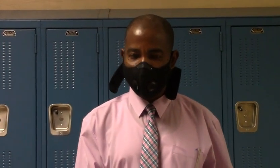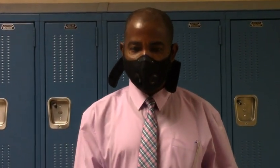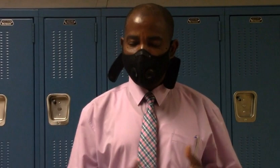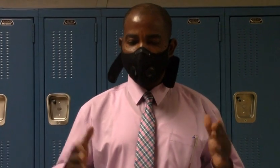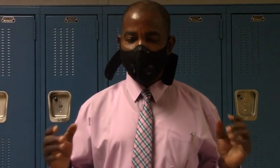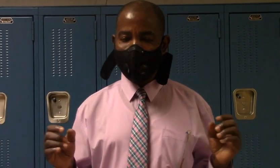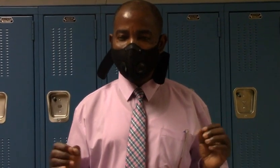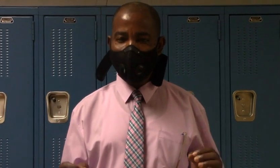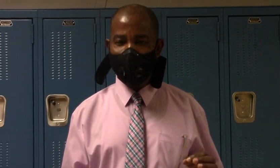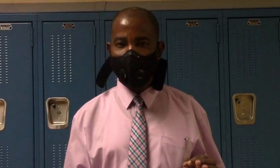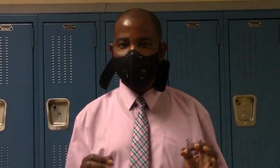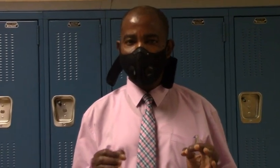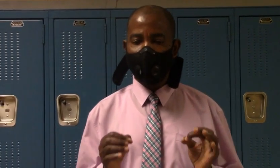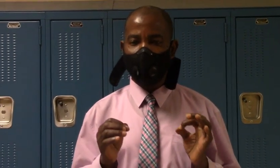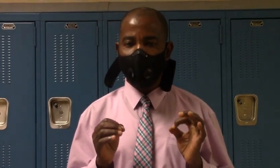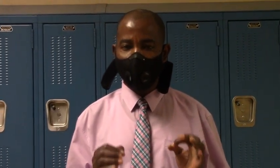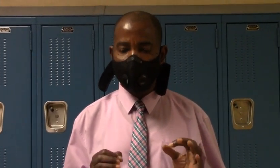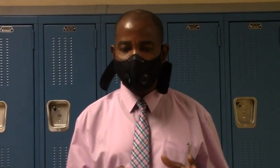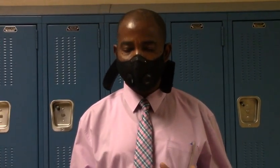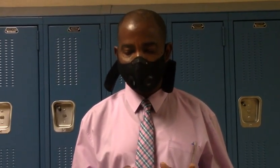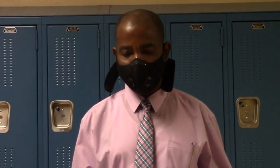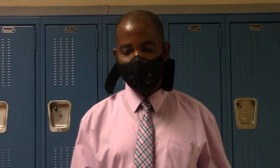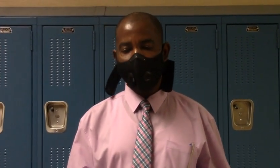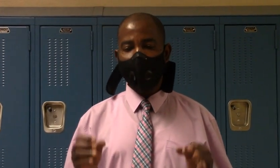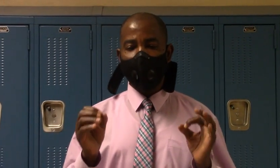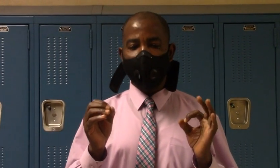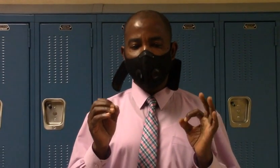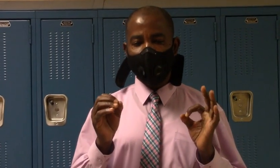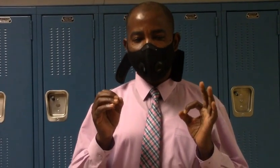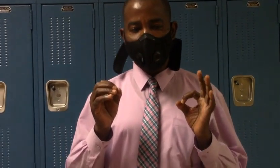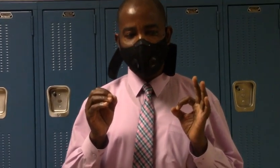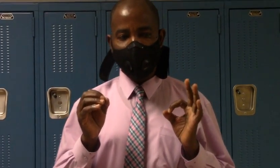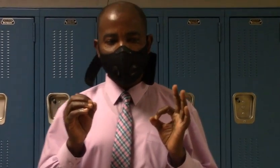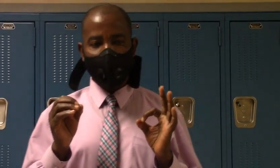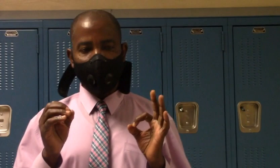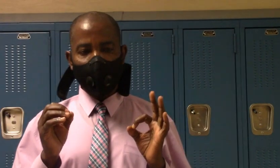Haitian. But what I need Haitian kids to know is that